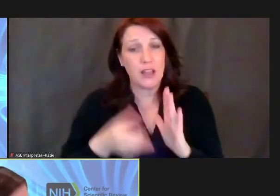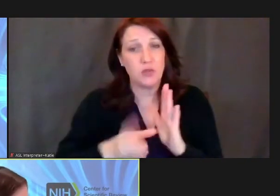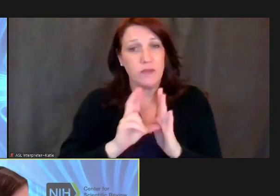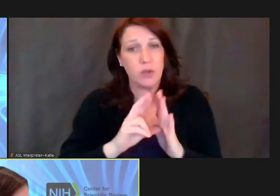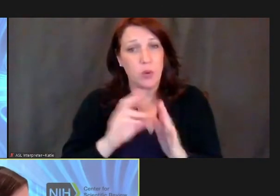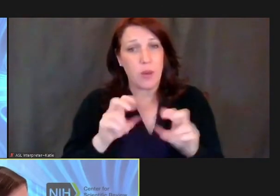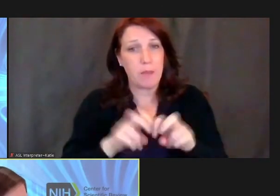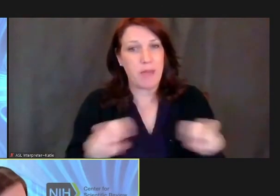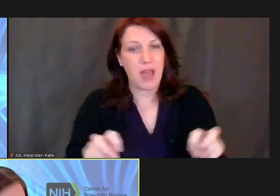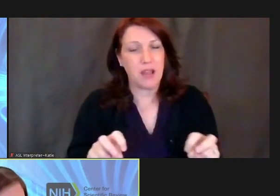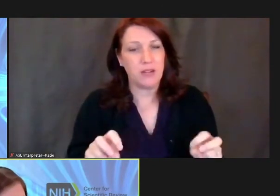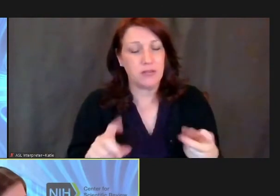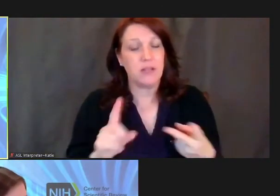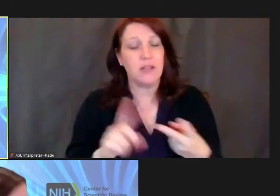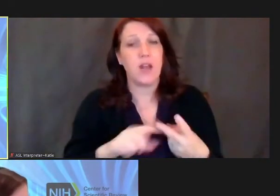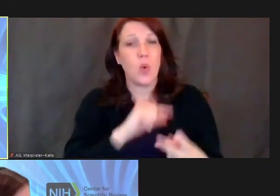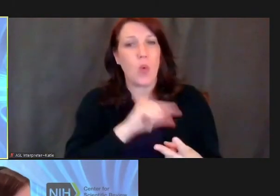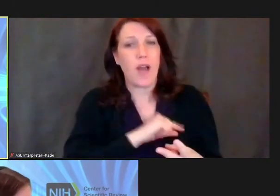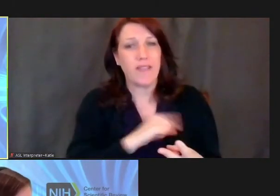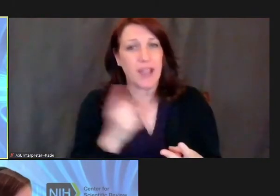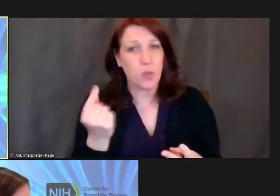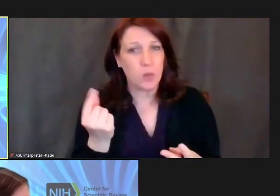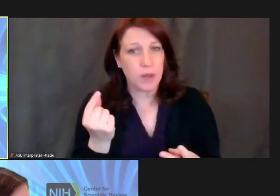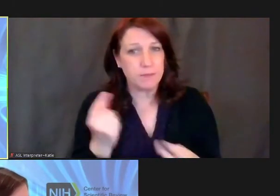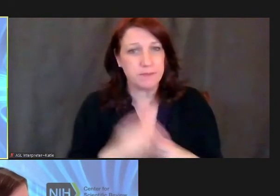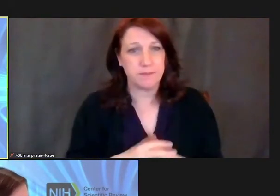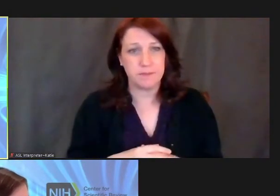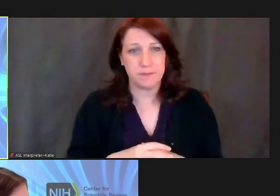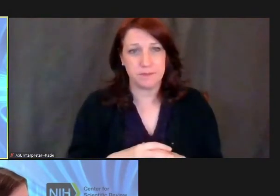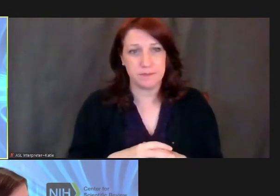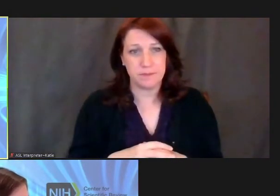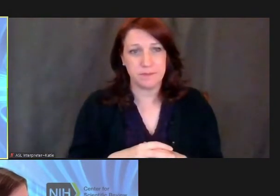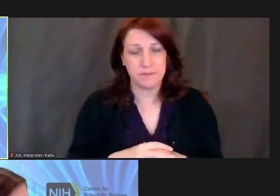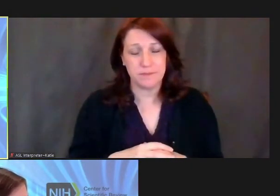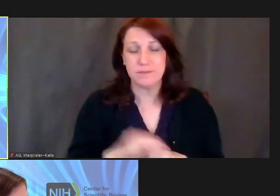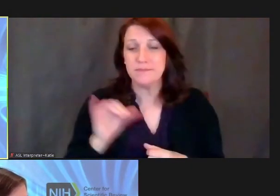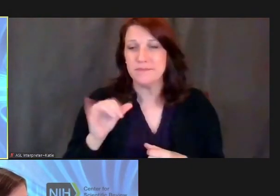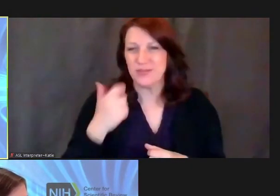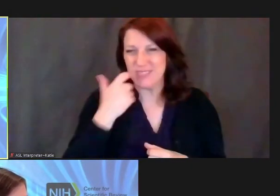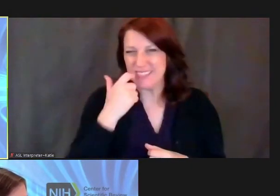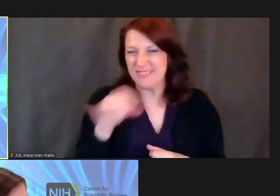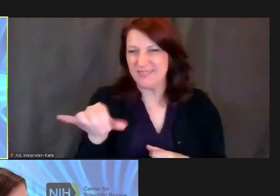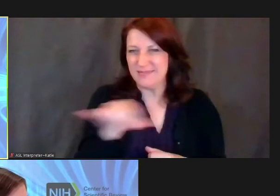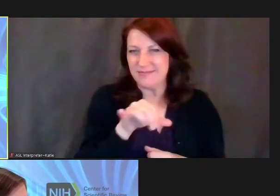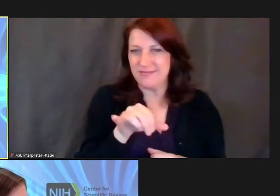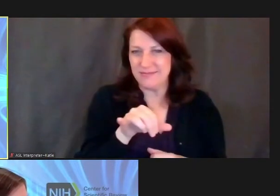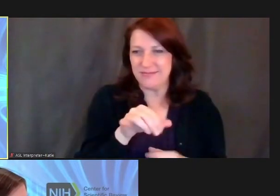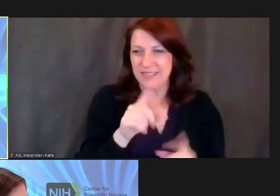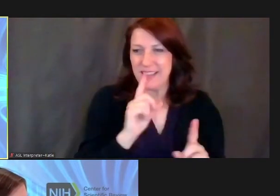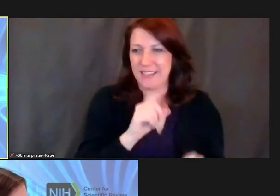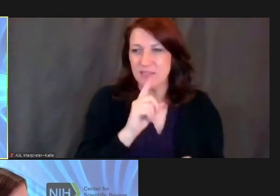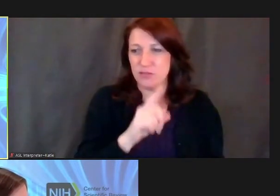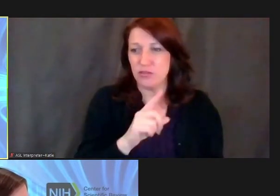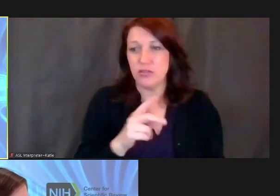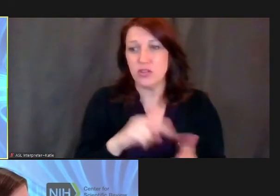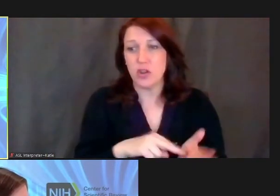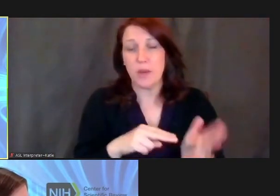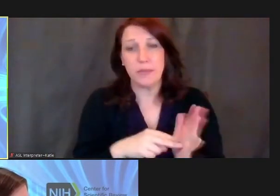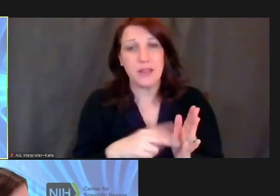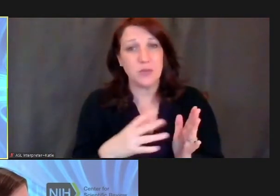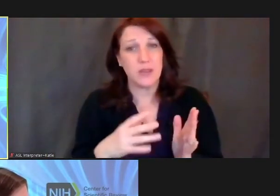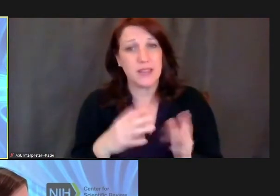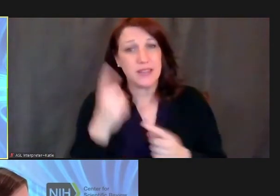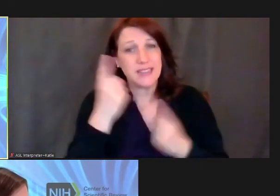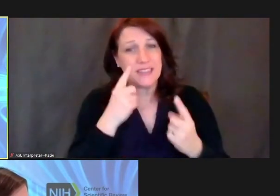qualifications? So, much like the previous answer, we definitely consider, the expertise